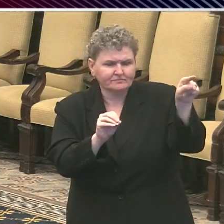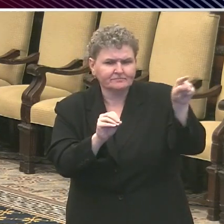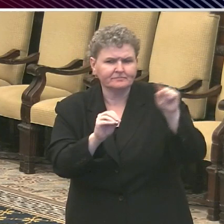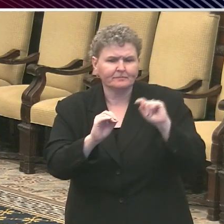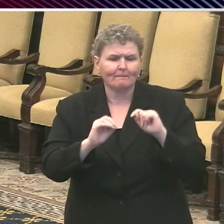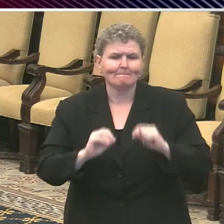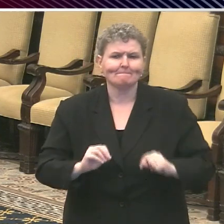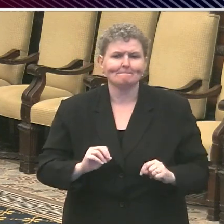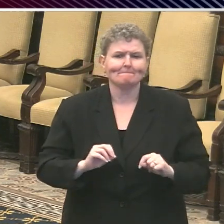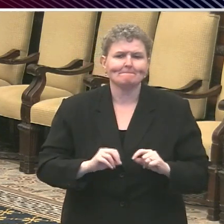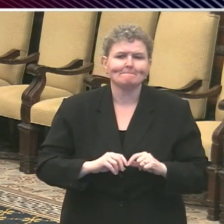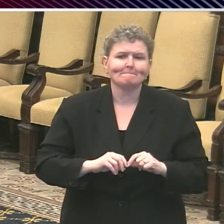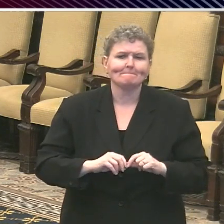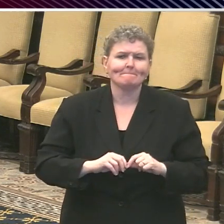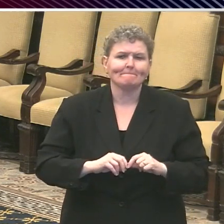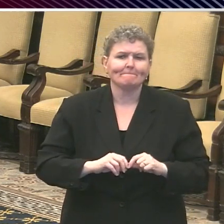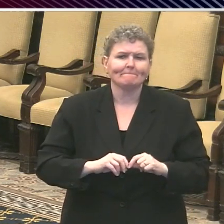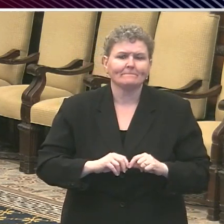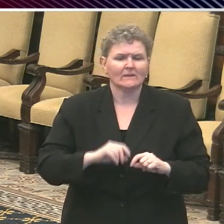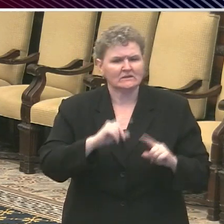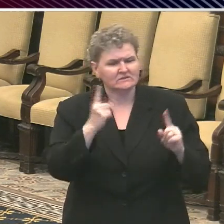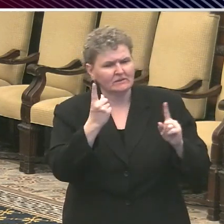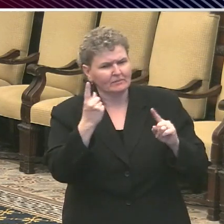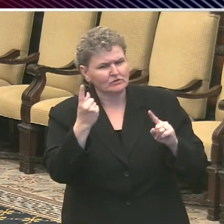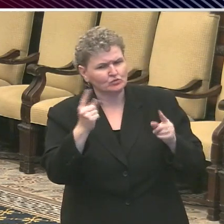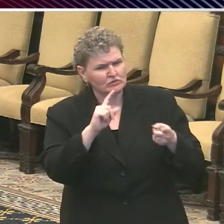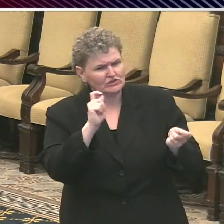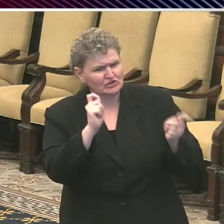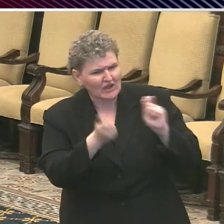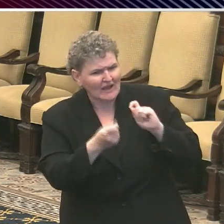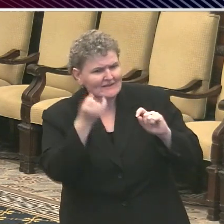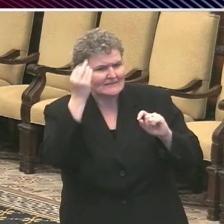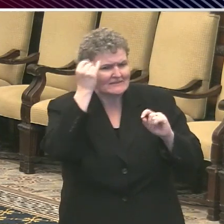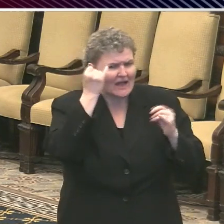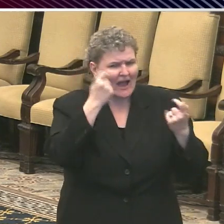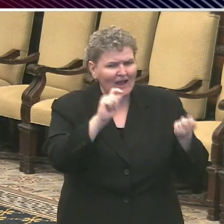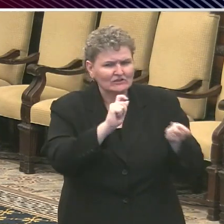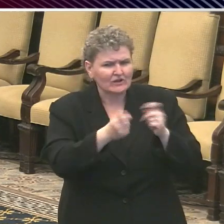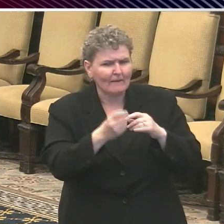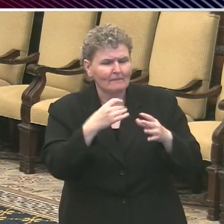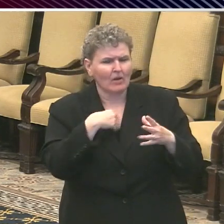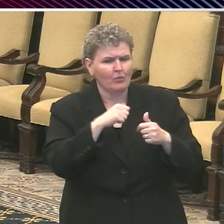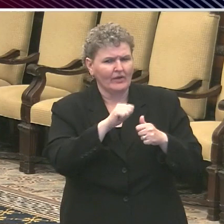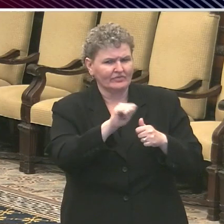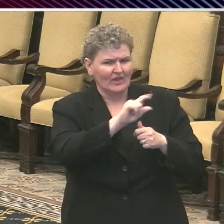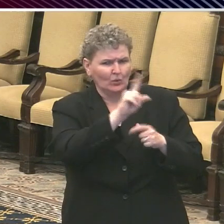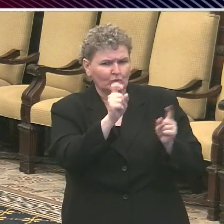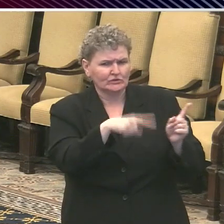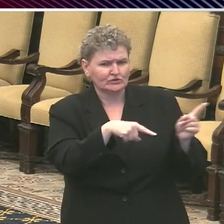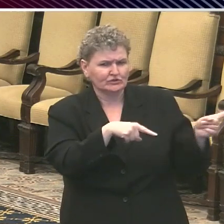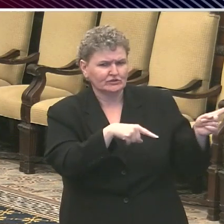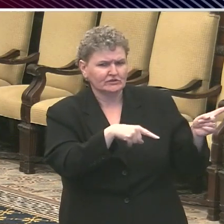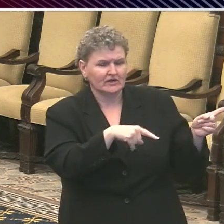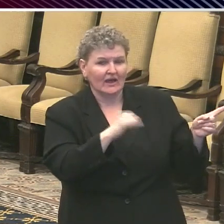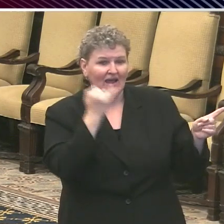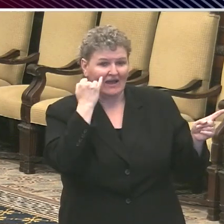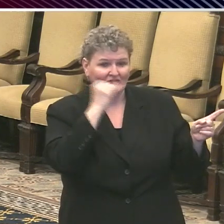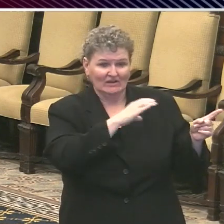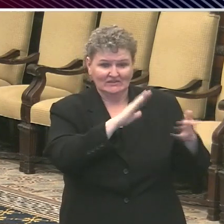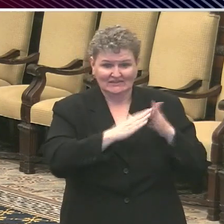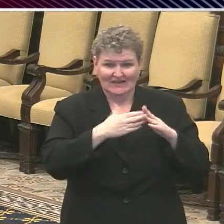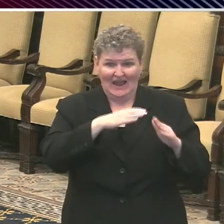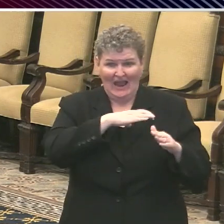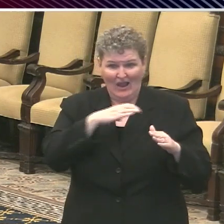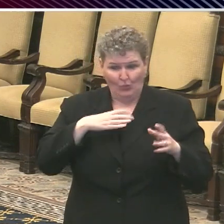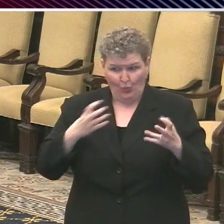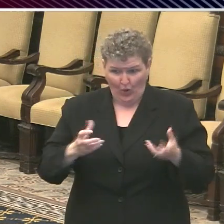If that could be reconsidered or moved. Well, the second part of the question, if they want to reconsider that cut, then they have to come